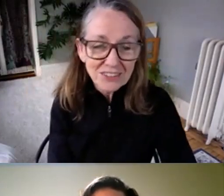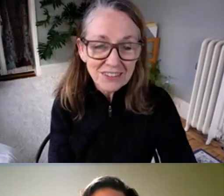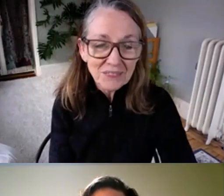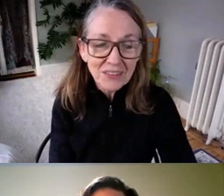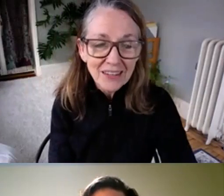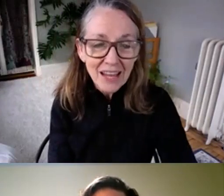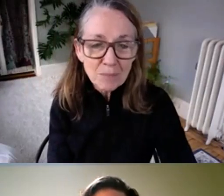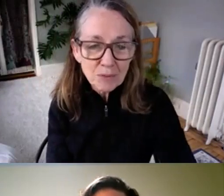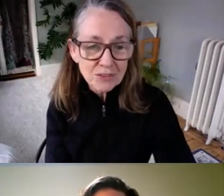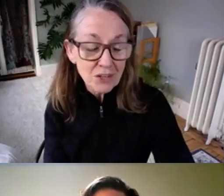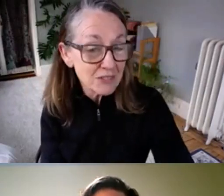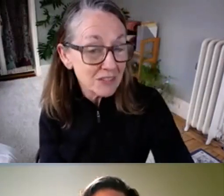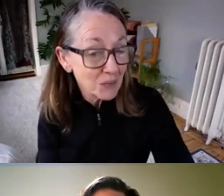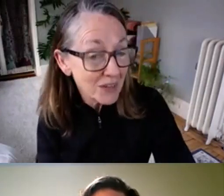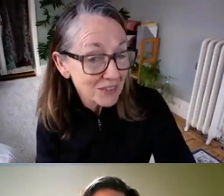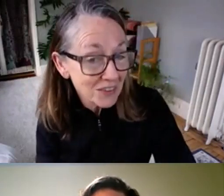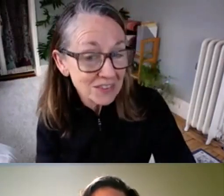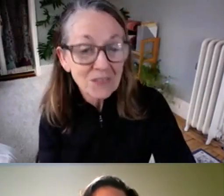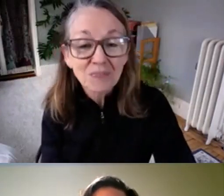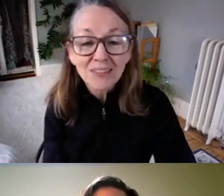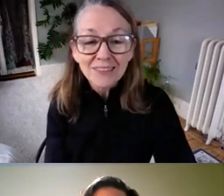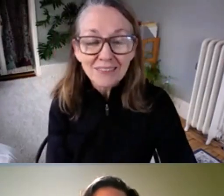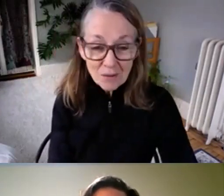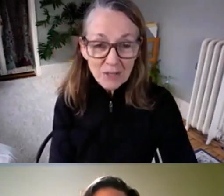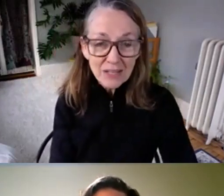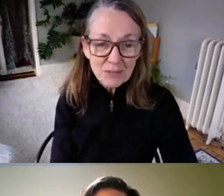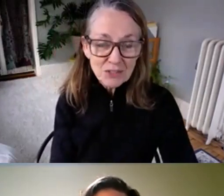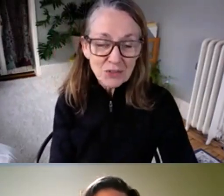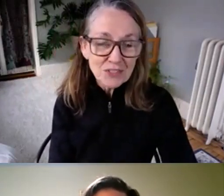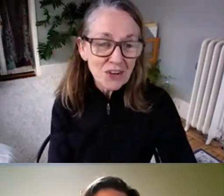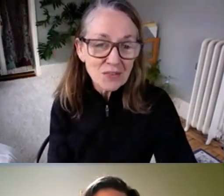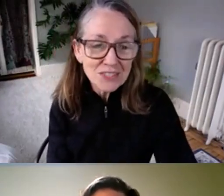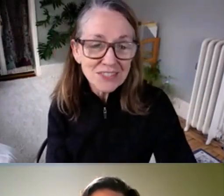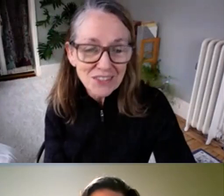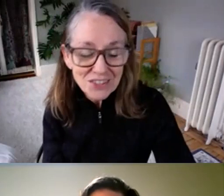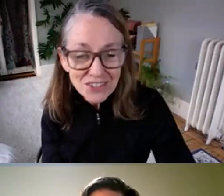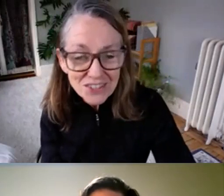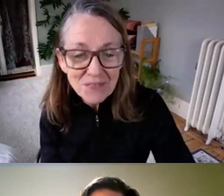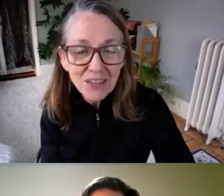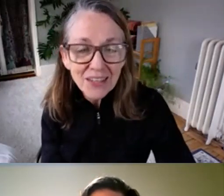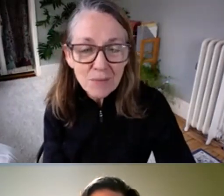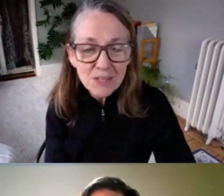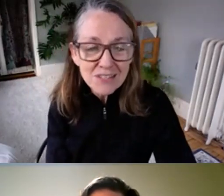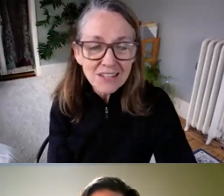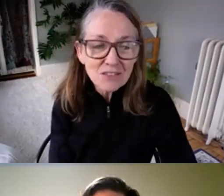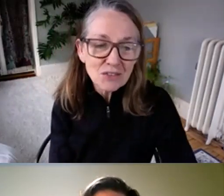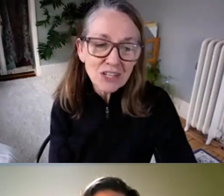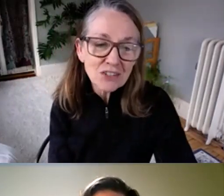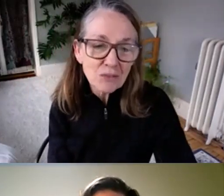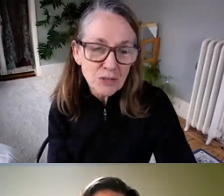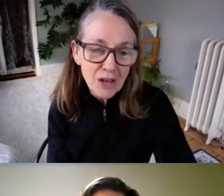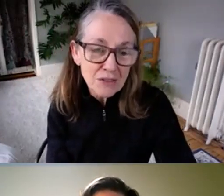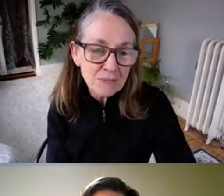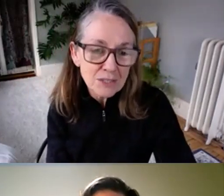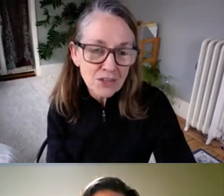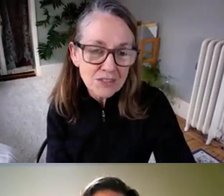marriage. Happy birthday, Christine West, also. My name is Oh. Ernest Covington III, and I'm the Executive Director of the